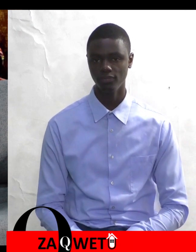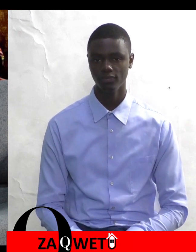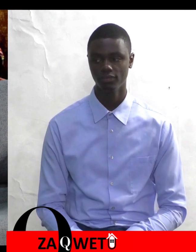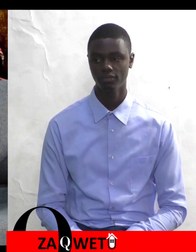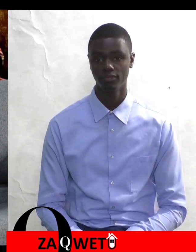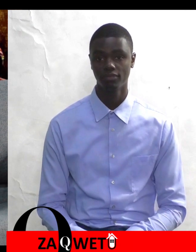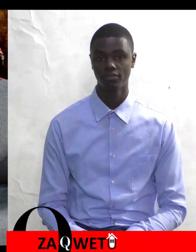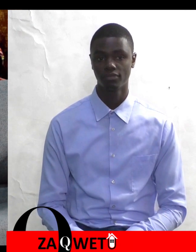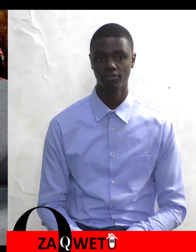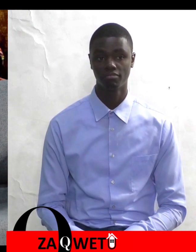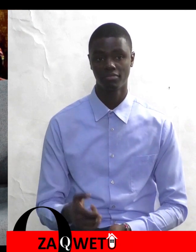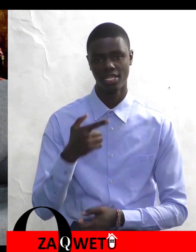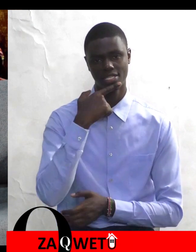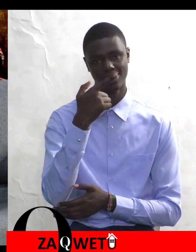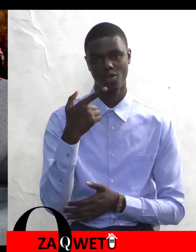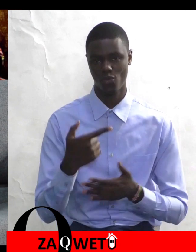there.